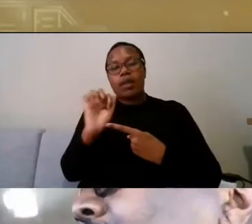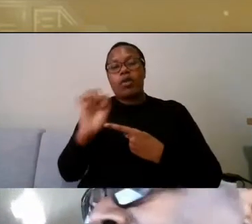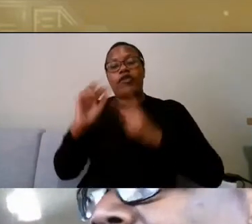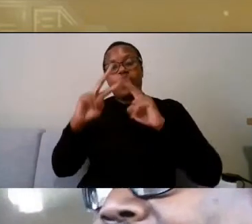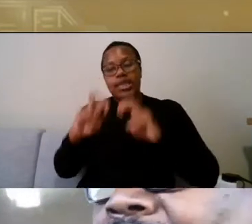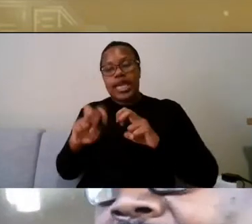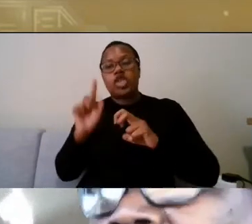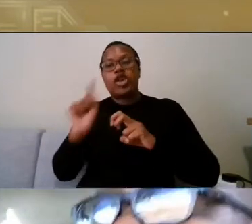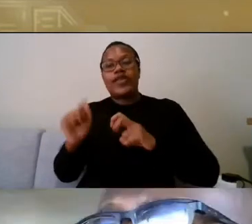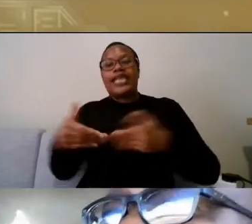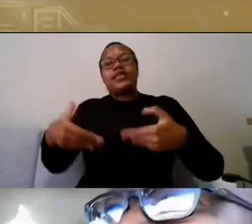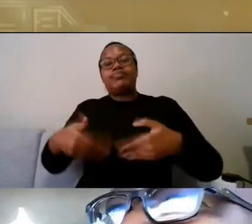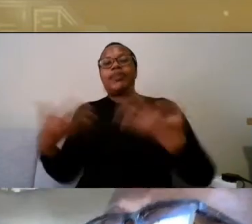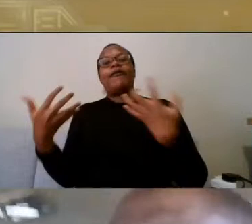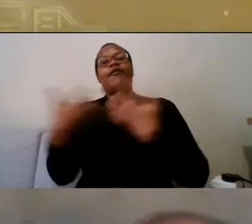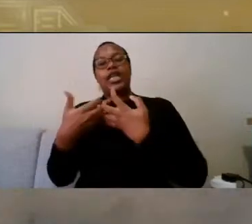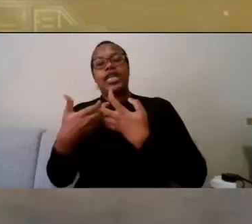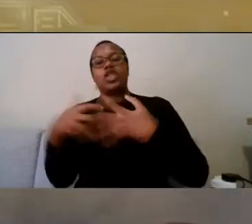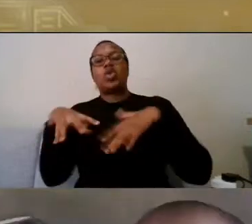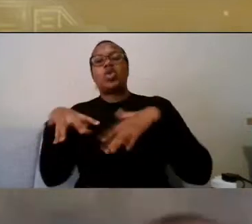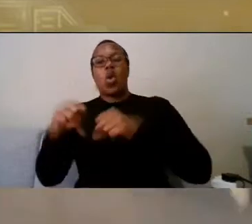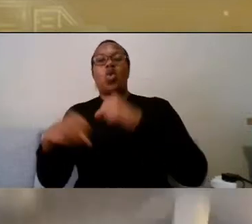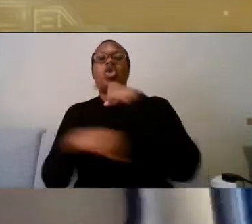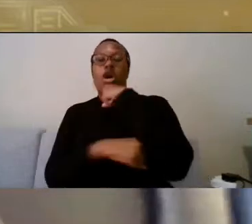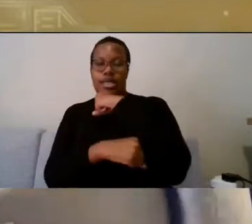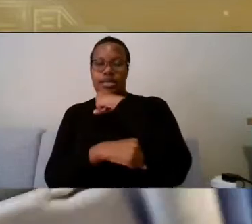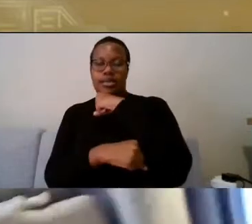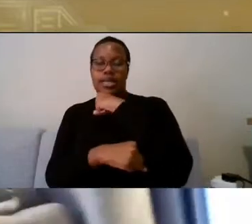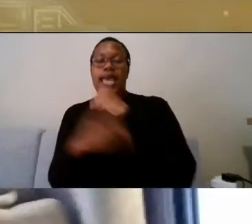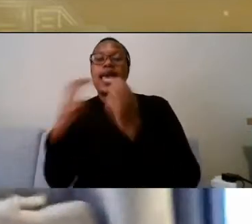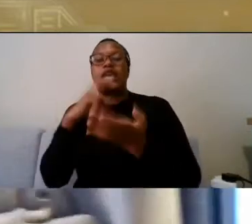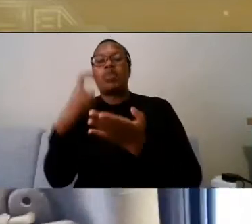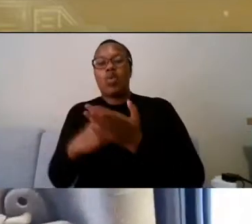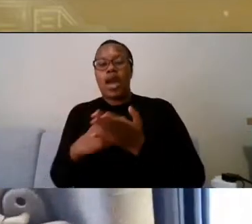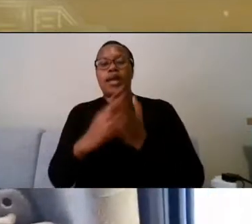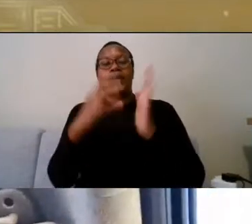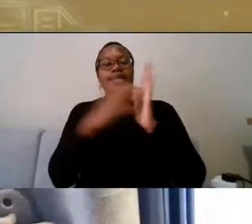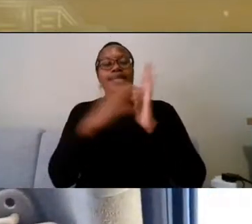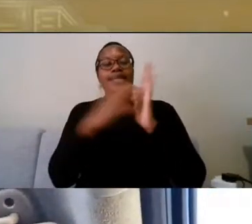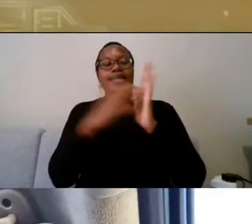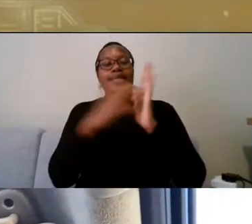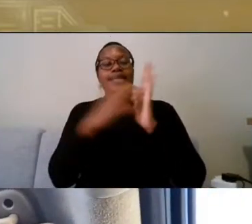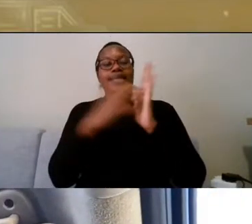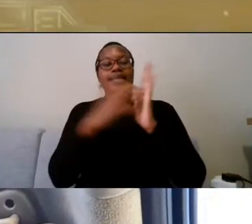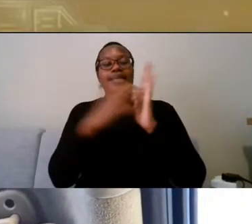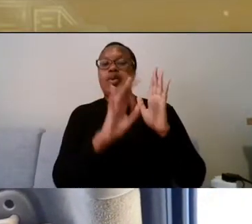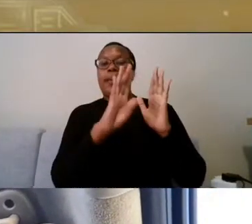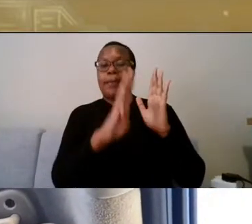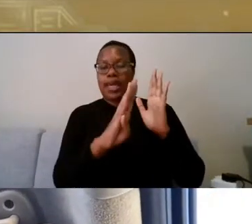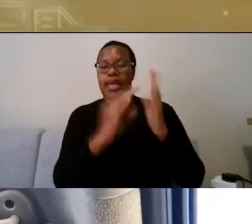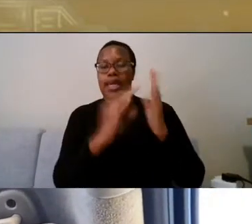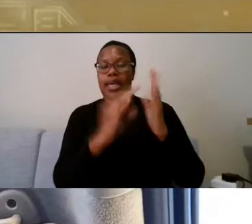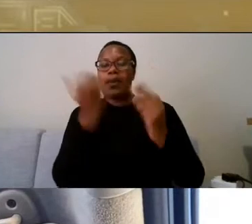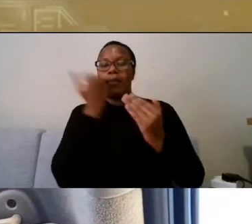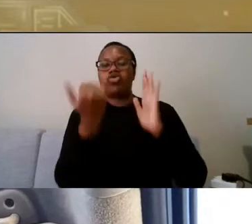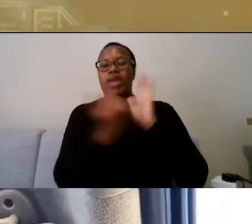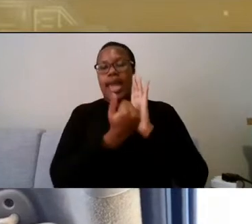as a magistrate, as required by Section 13(3)(b) of the Magistrates Act 90 of